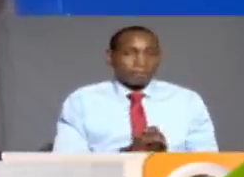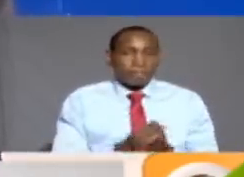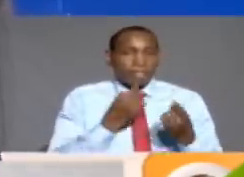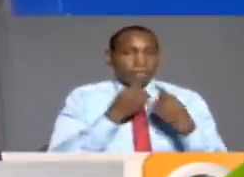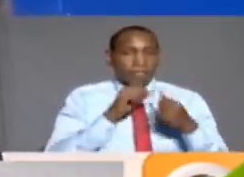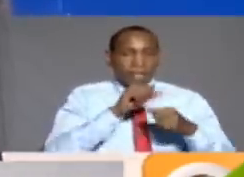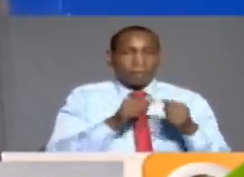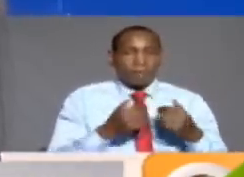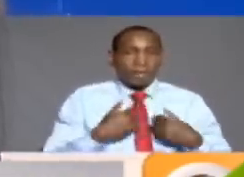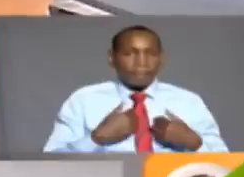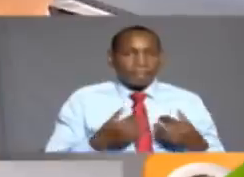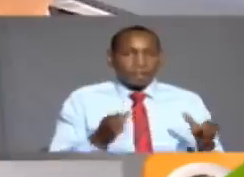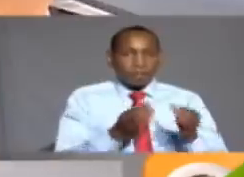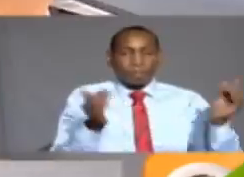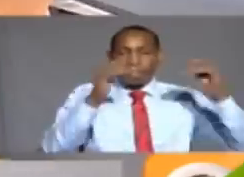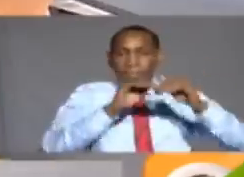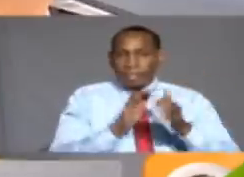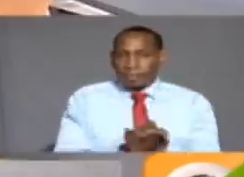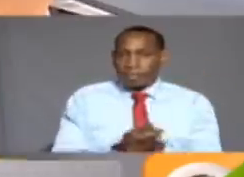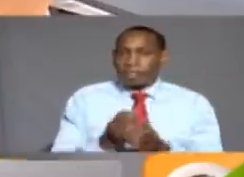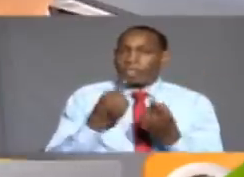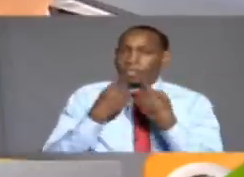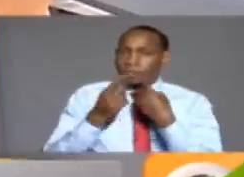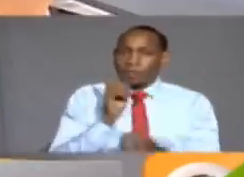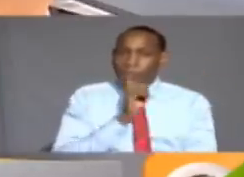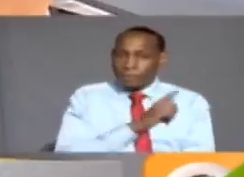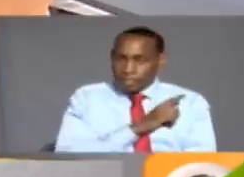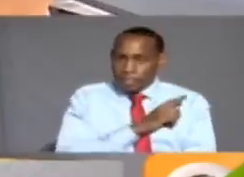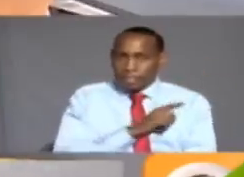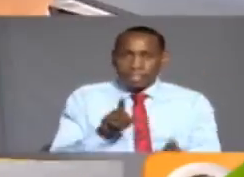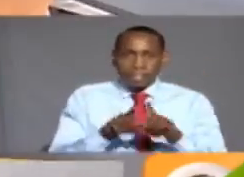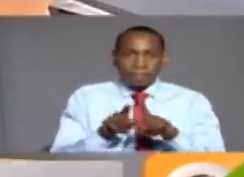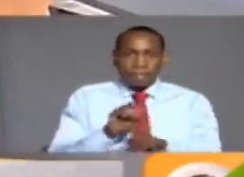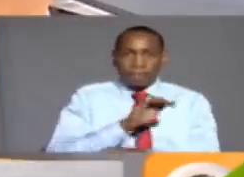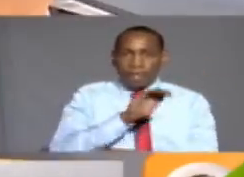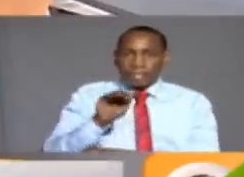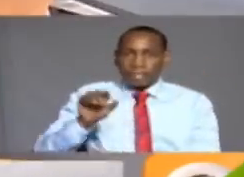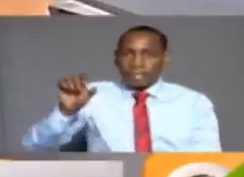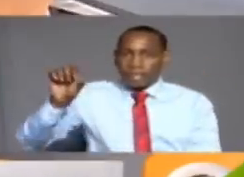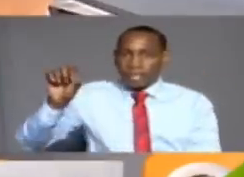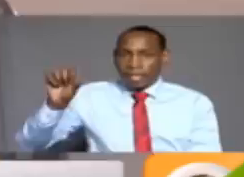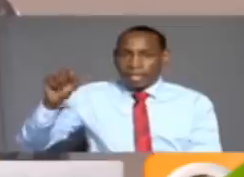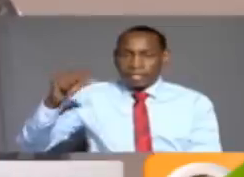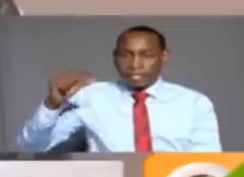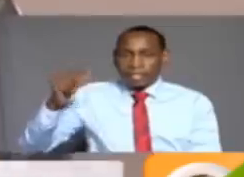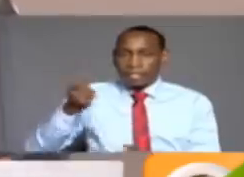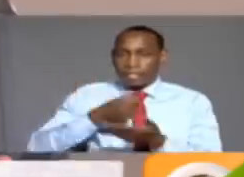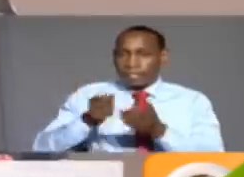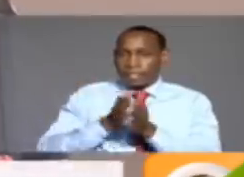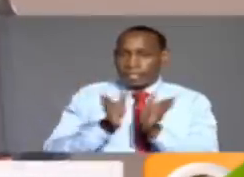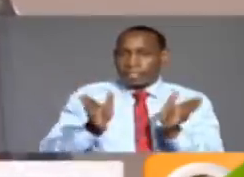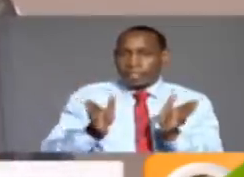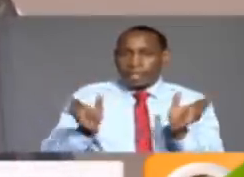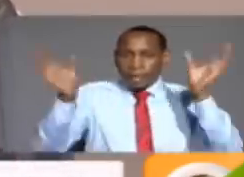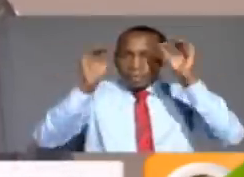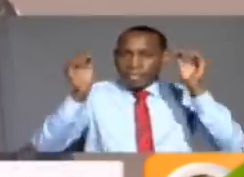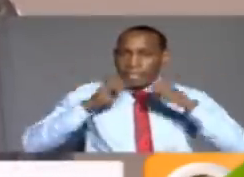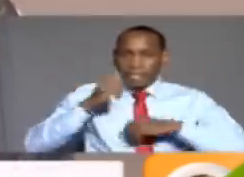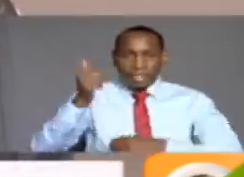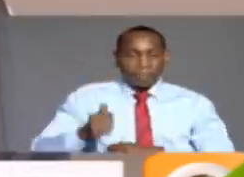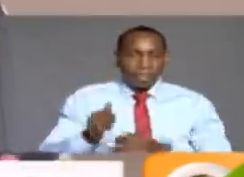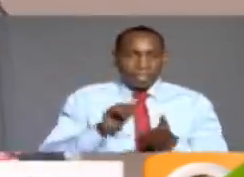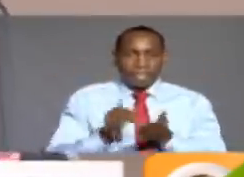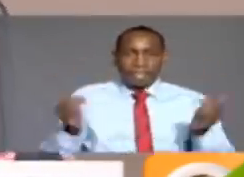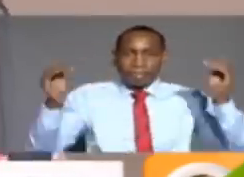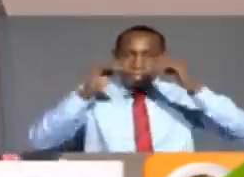Why haven't you talked to him about convening a party meeting? We have talked to him. And? We have also asked the SG. And the president has yet to agree that the meeting